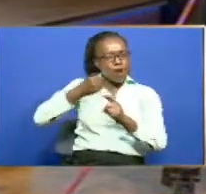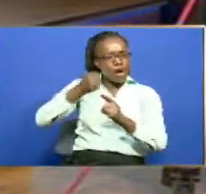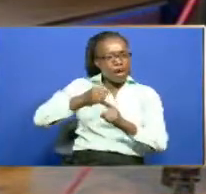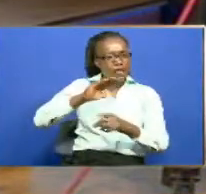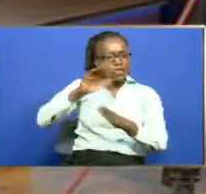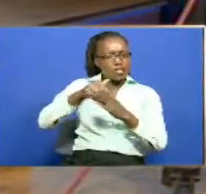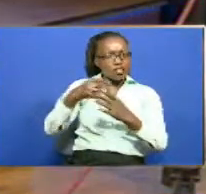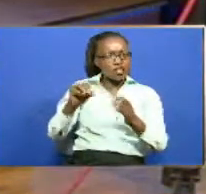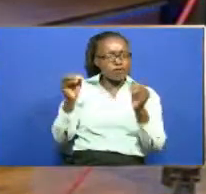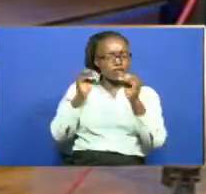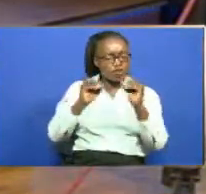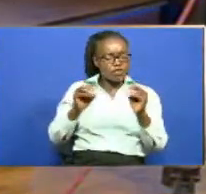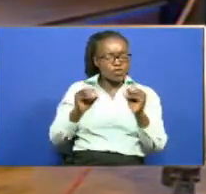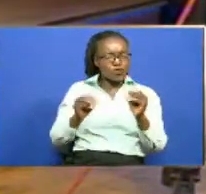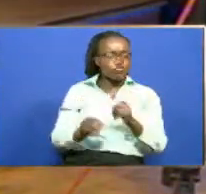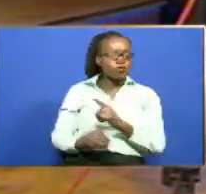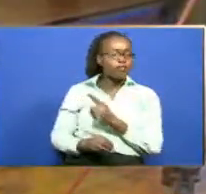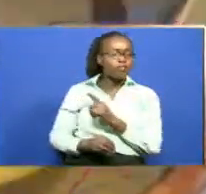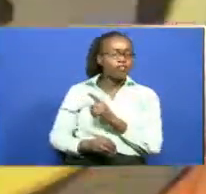the highlights.